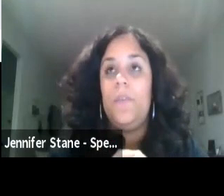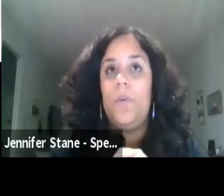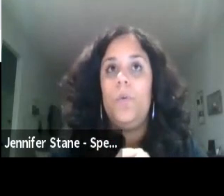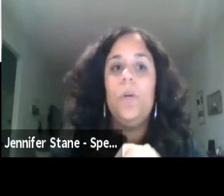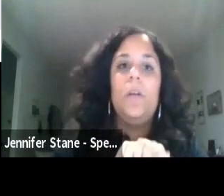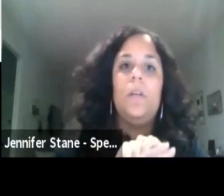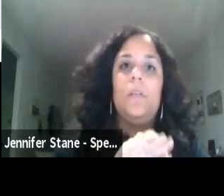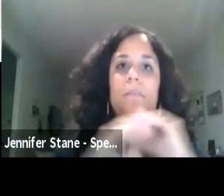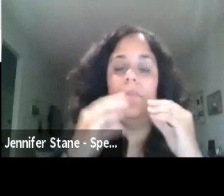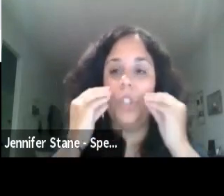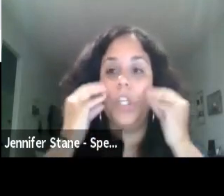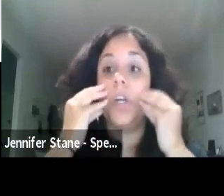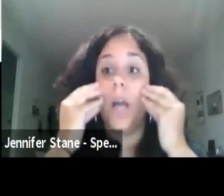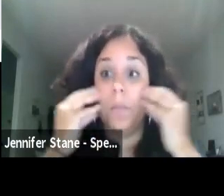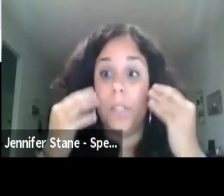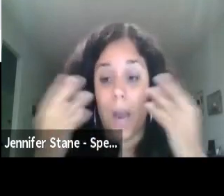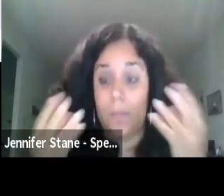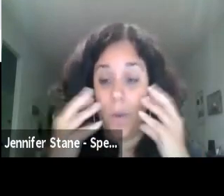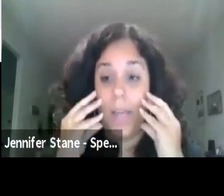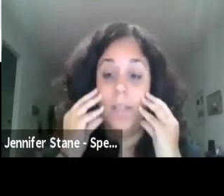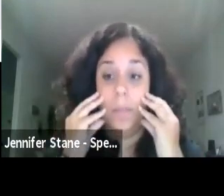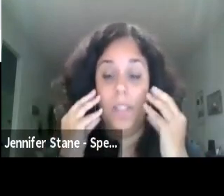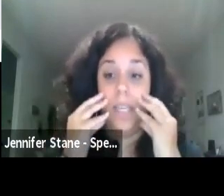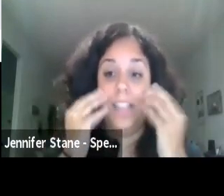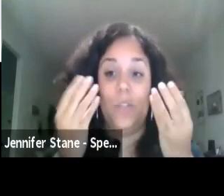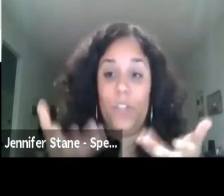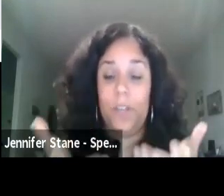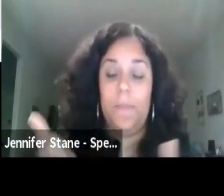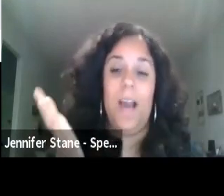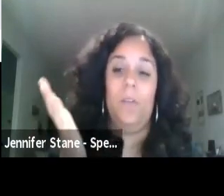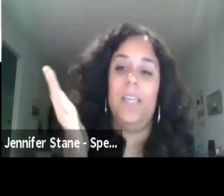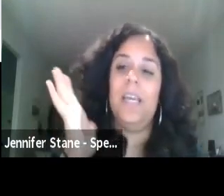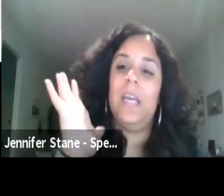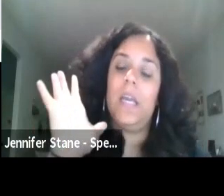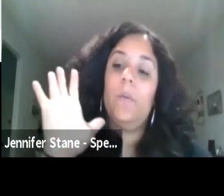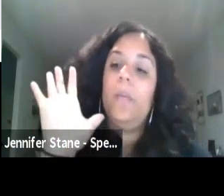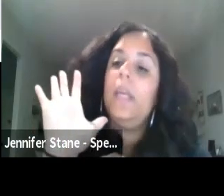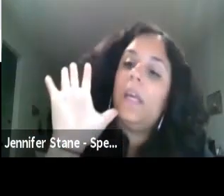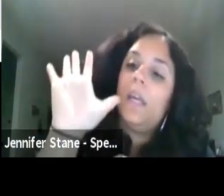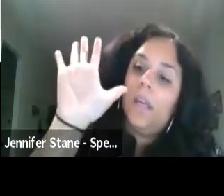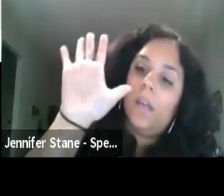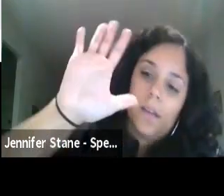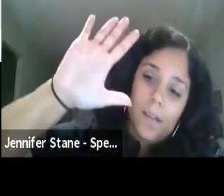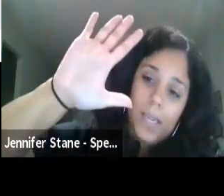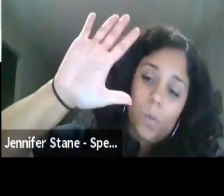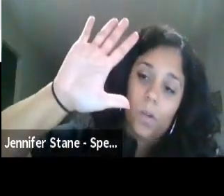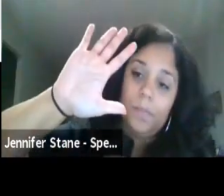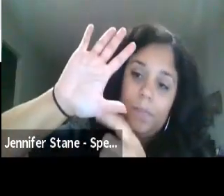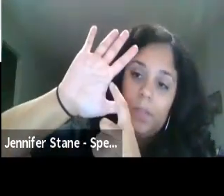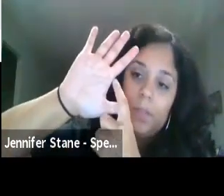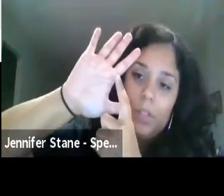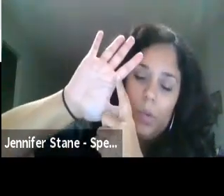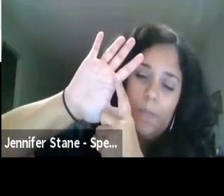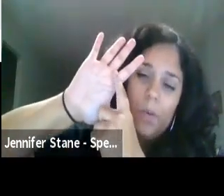So if you took your gums out, if you had gum disease and you took them out, it would be